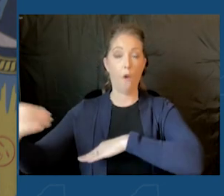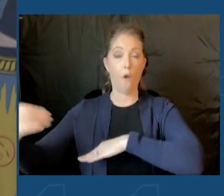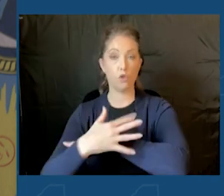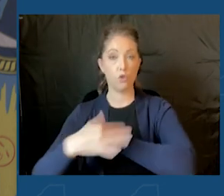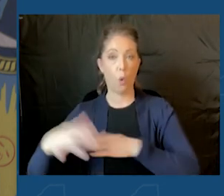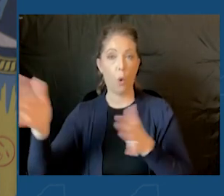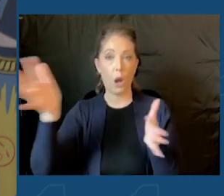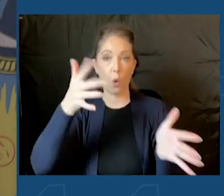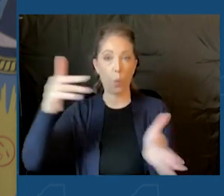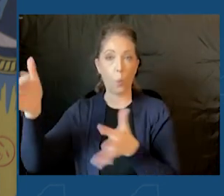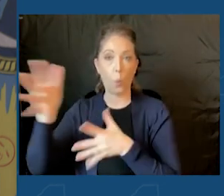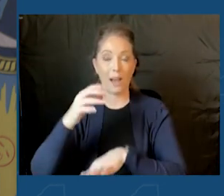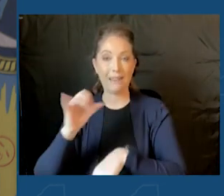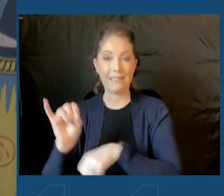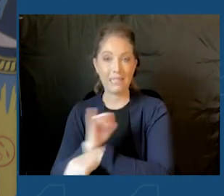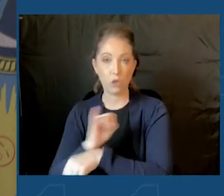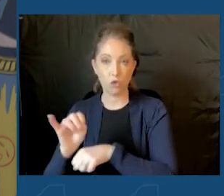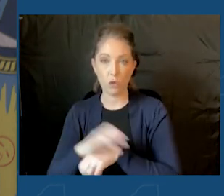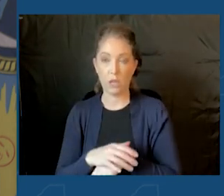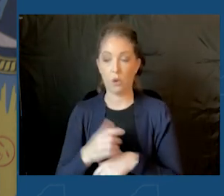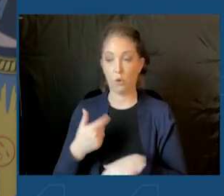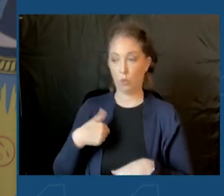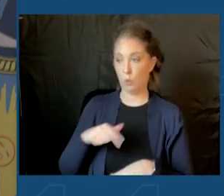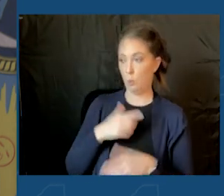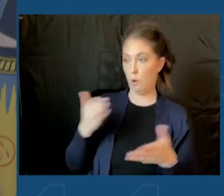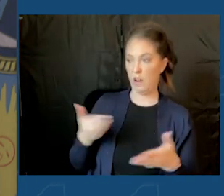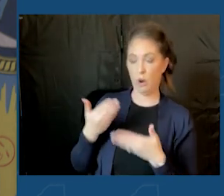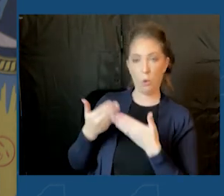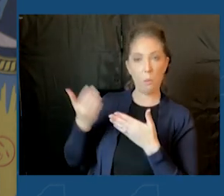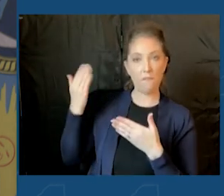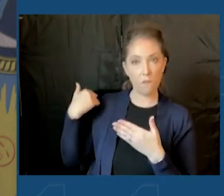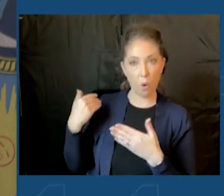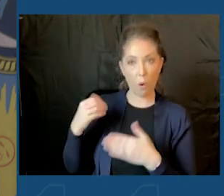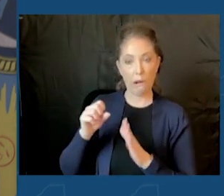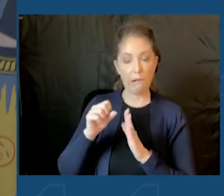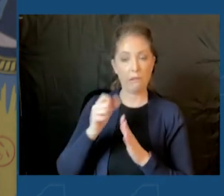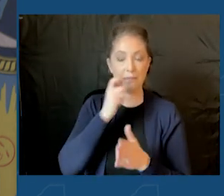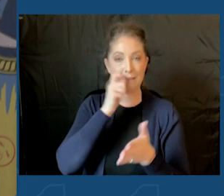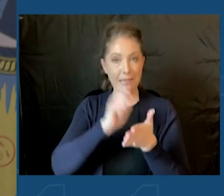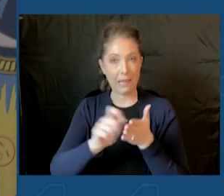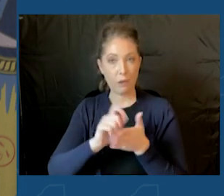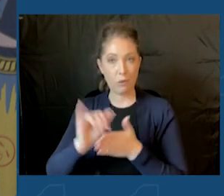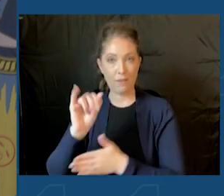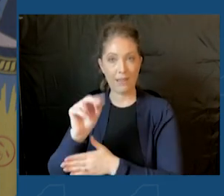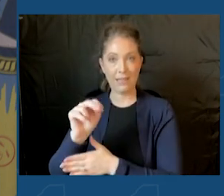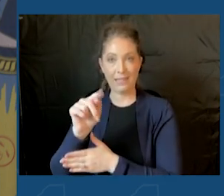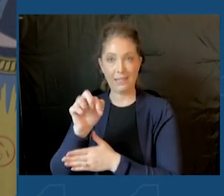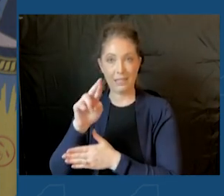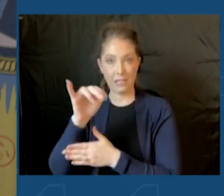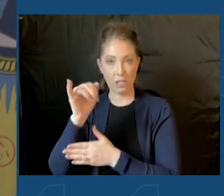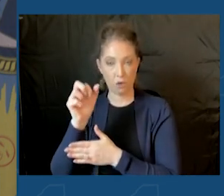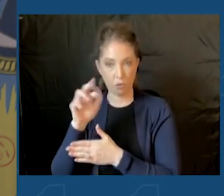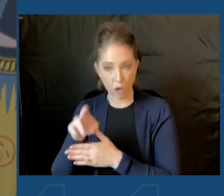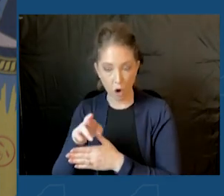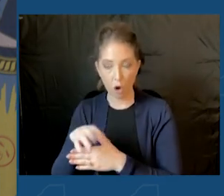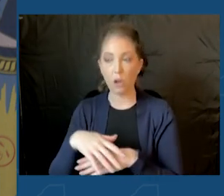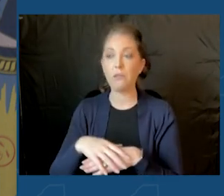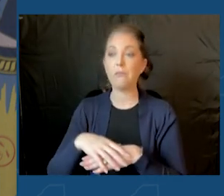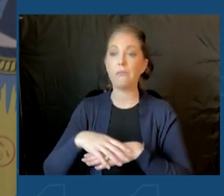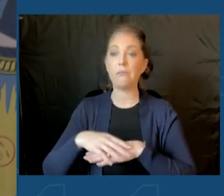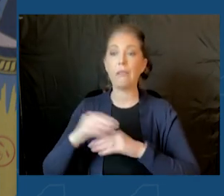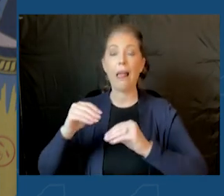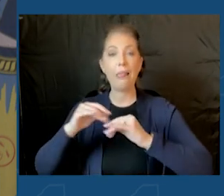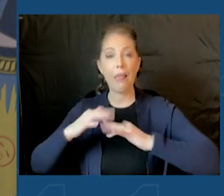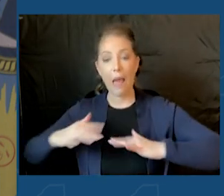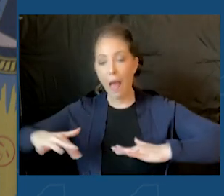with the Secretary of the Interior and talked about the leasing of the lands off the shores and how we can bring in a whole